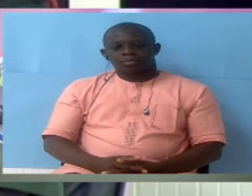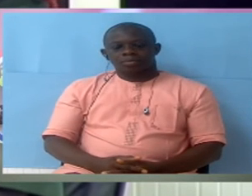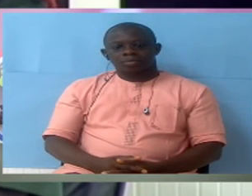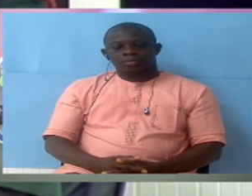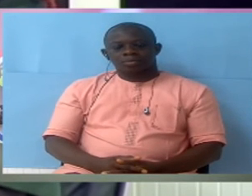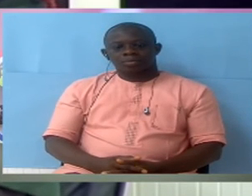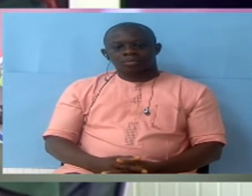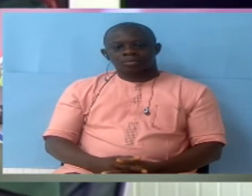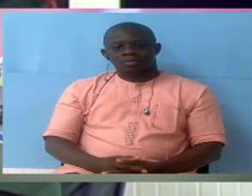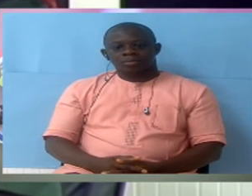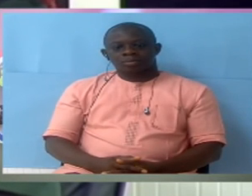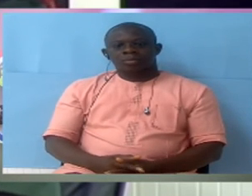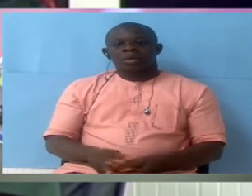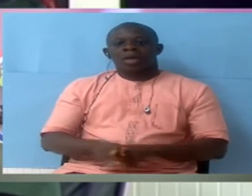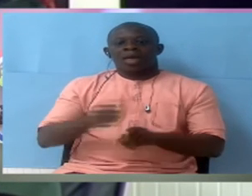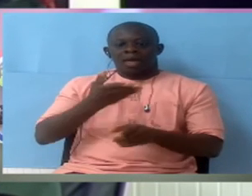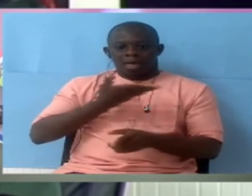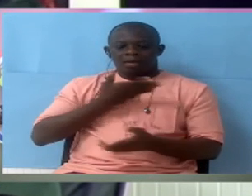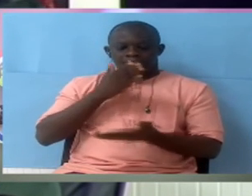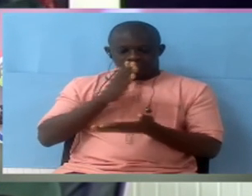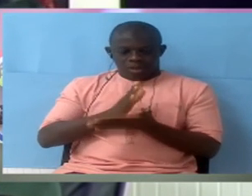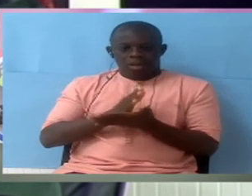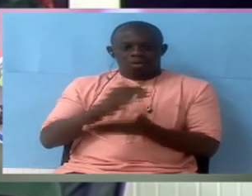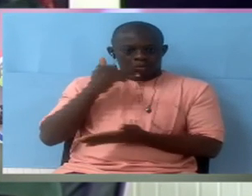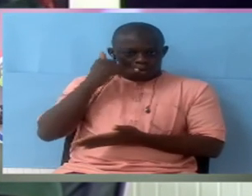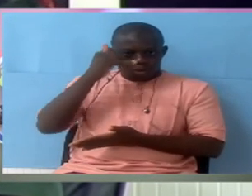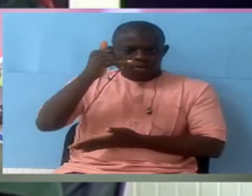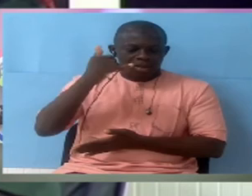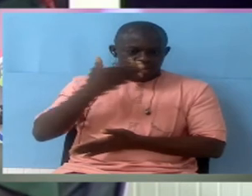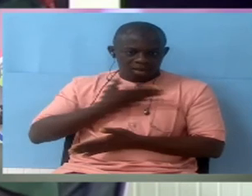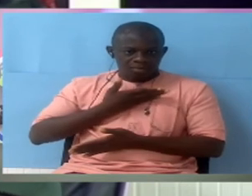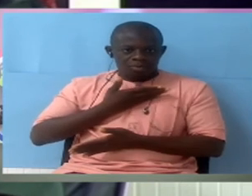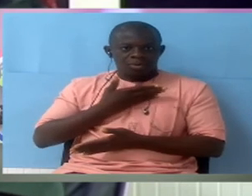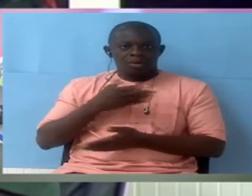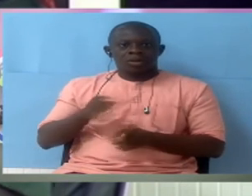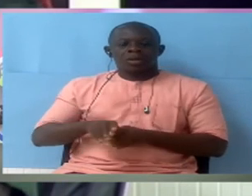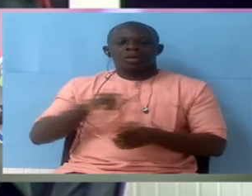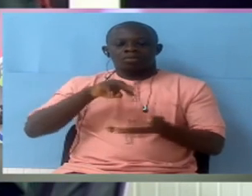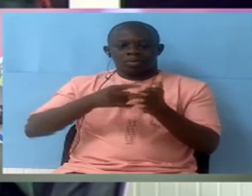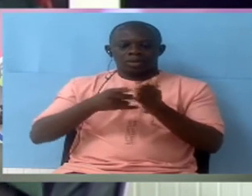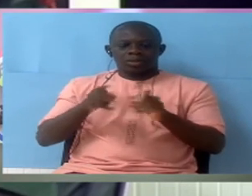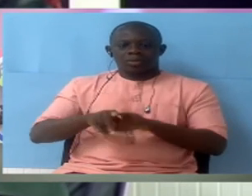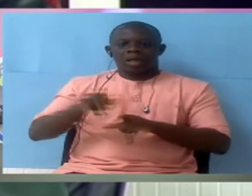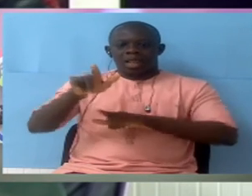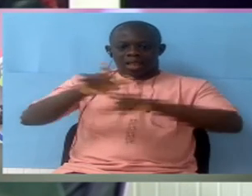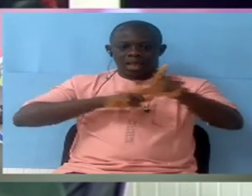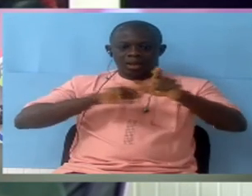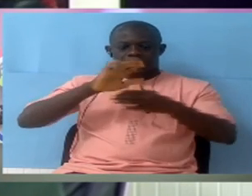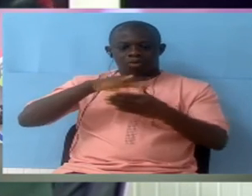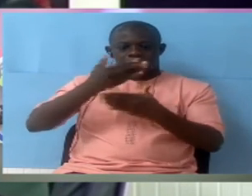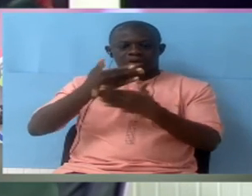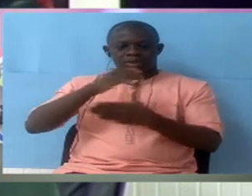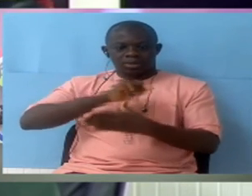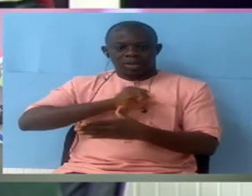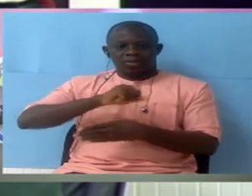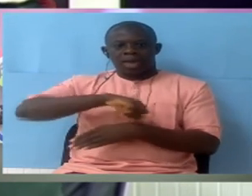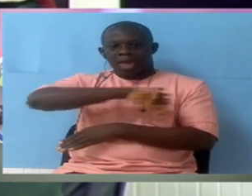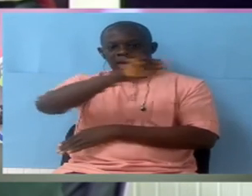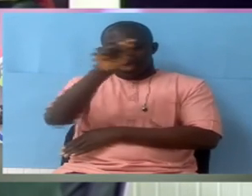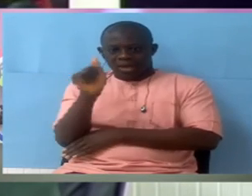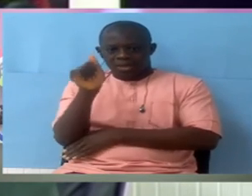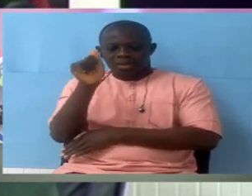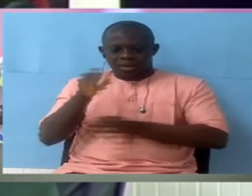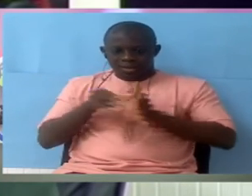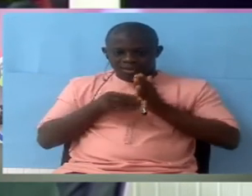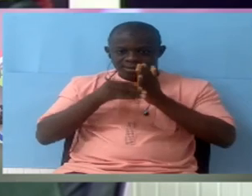There is a phone. Amna téléphone. Extension line with between him and the deputy and the director